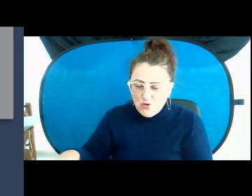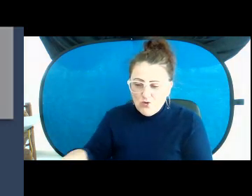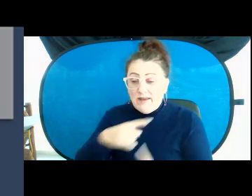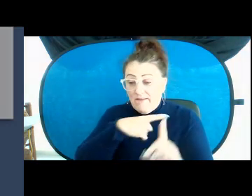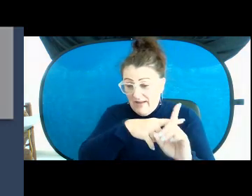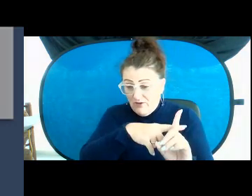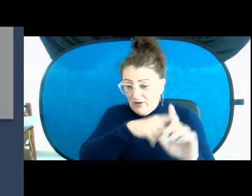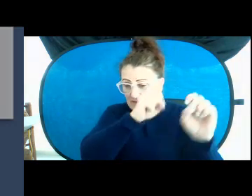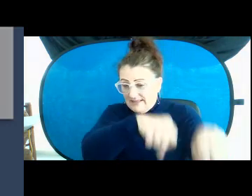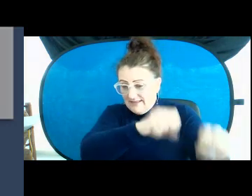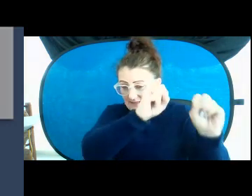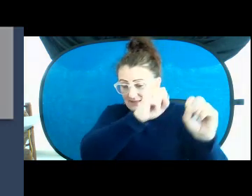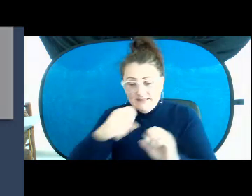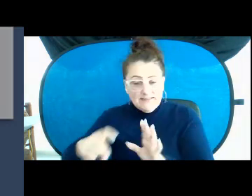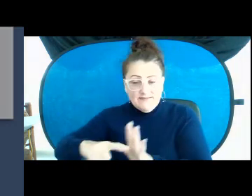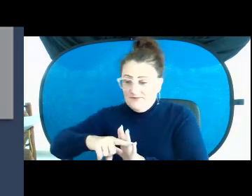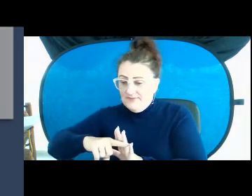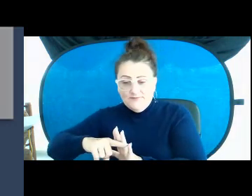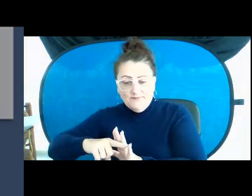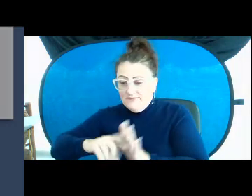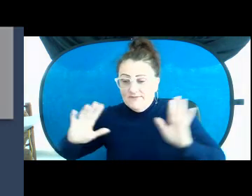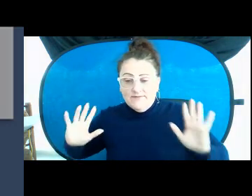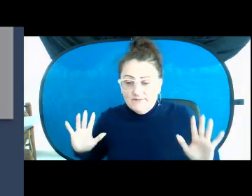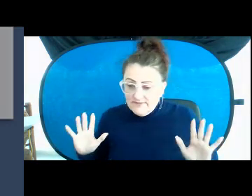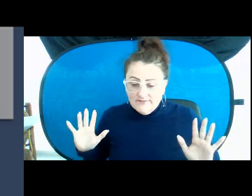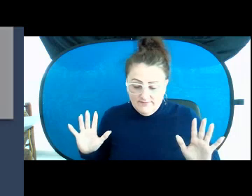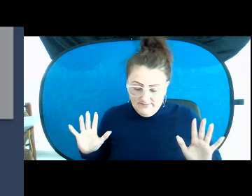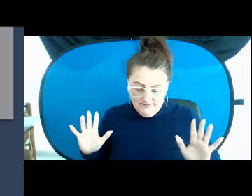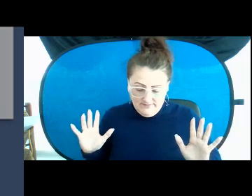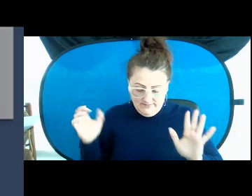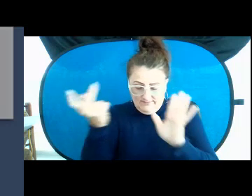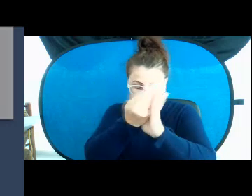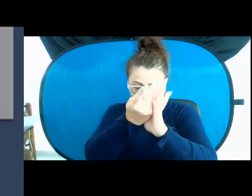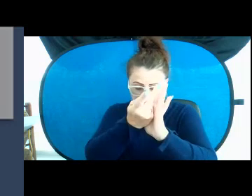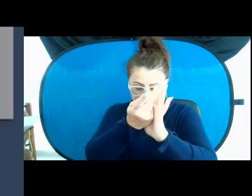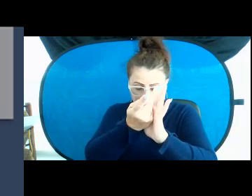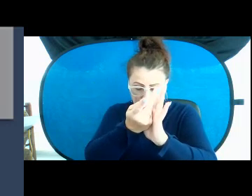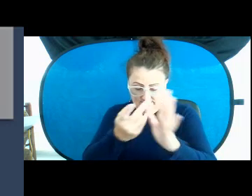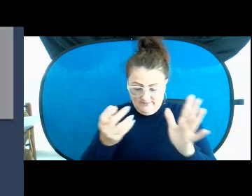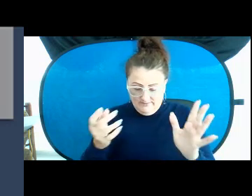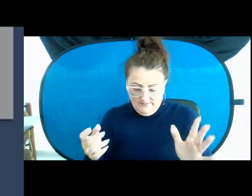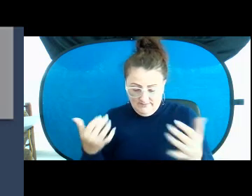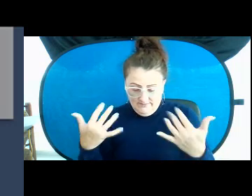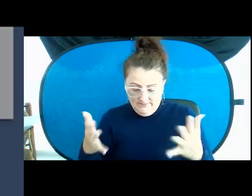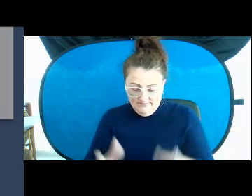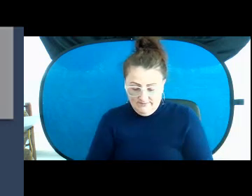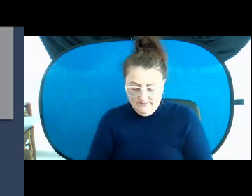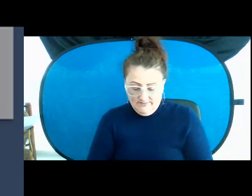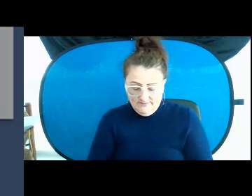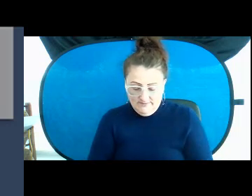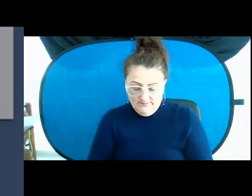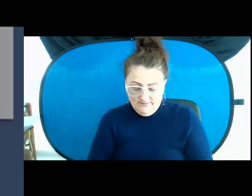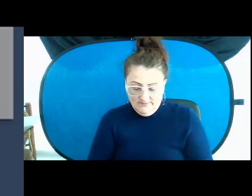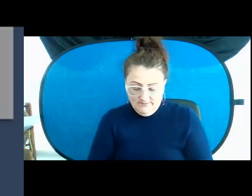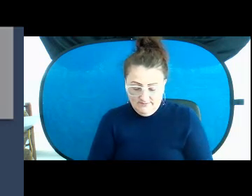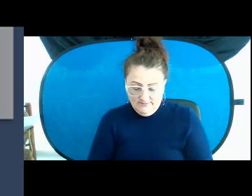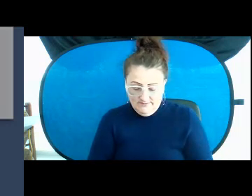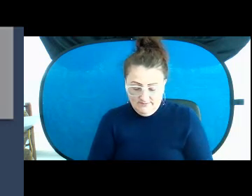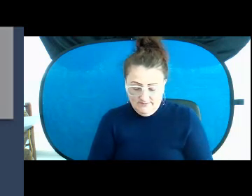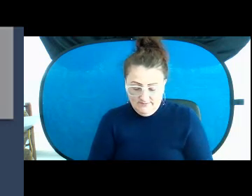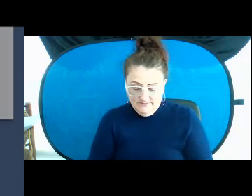favor? Opposed? Abstentions? Motion is approved. Now we're going to move to